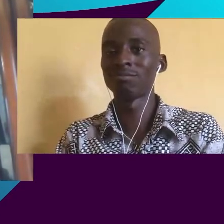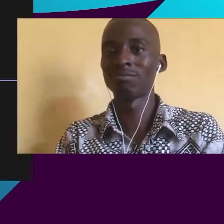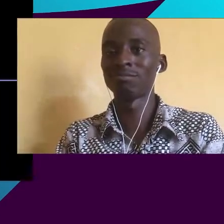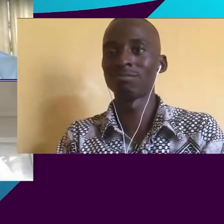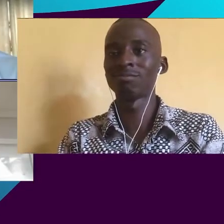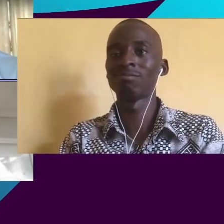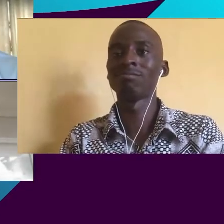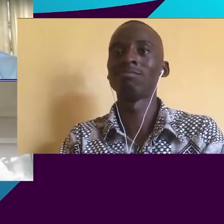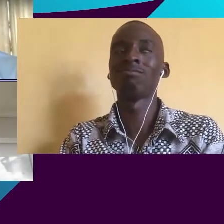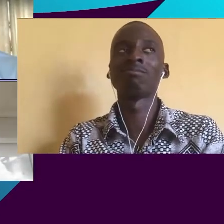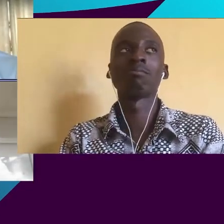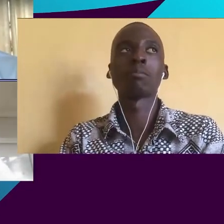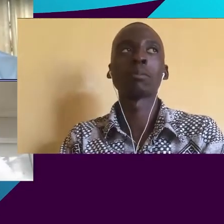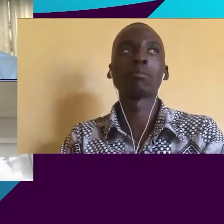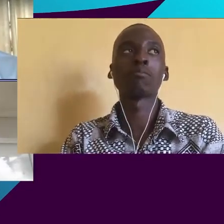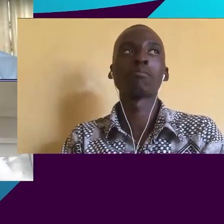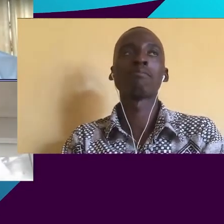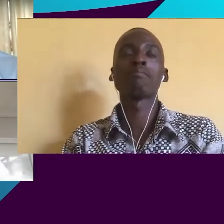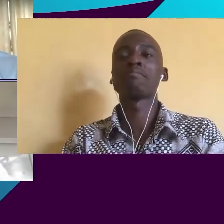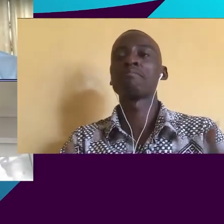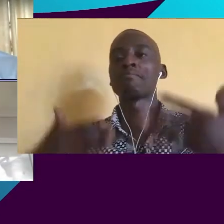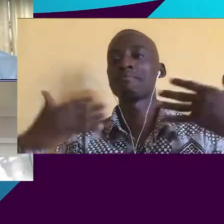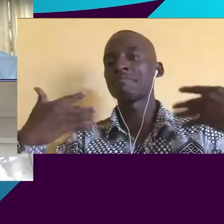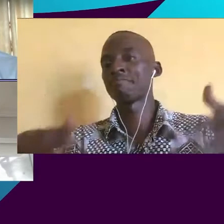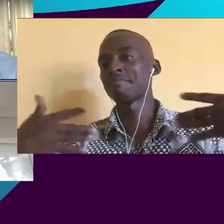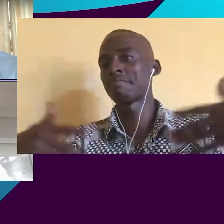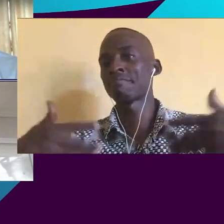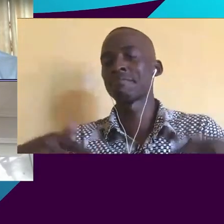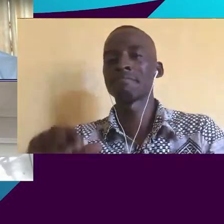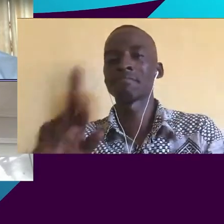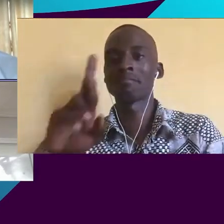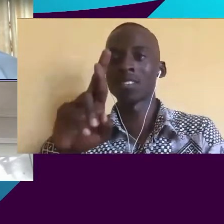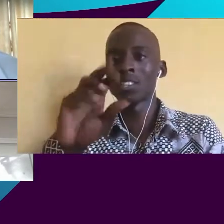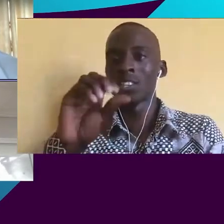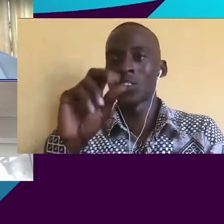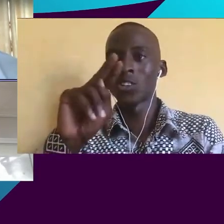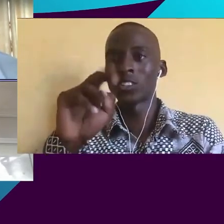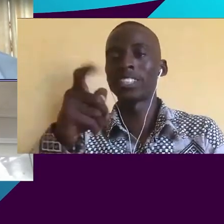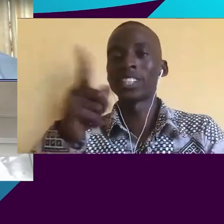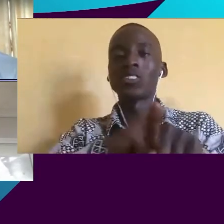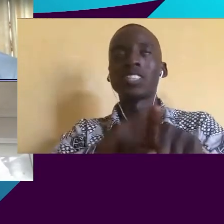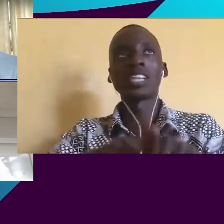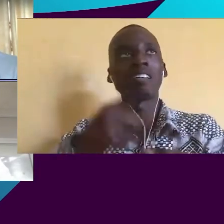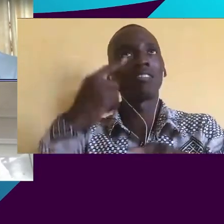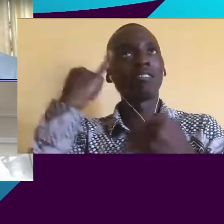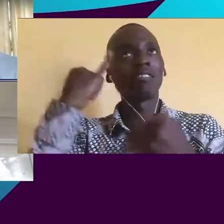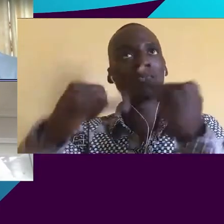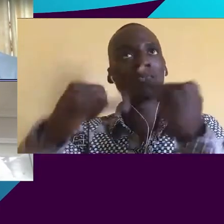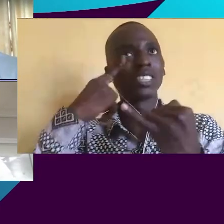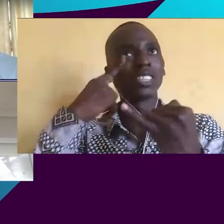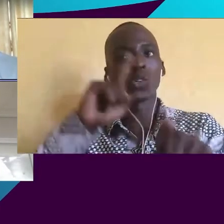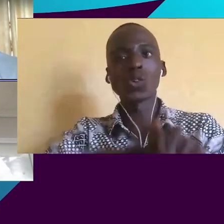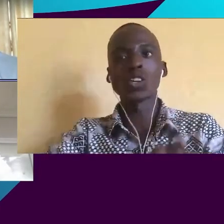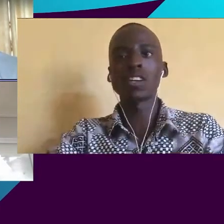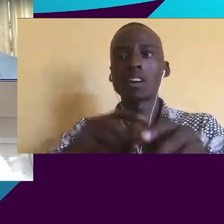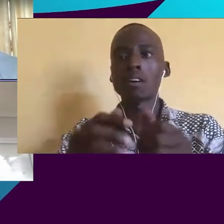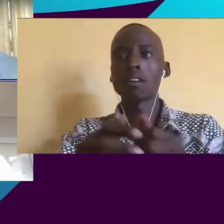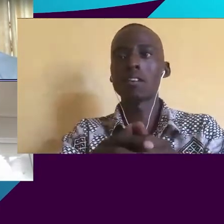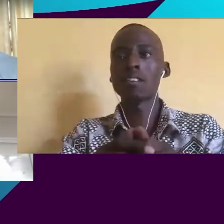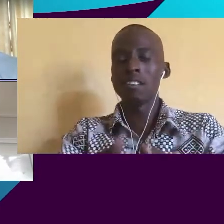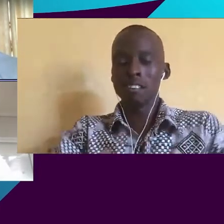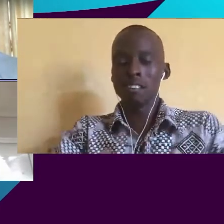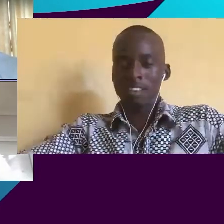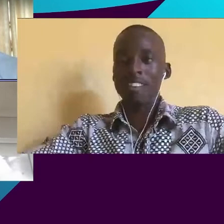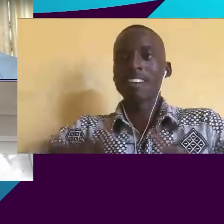Glad Rosette, not seen in several years. Last saw you on the court as a young journalist all those